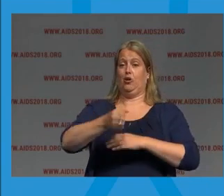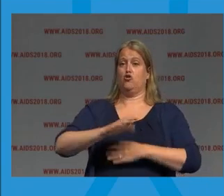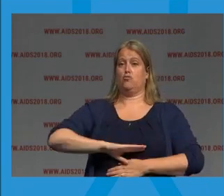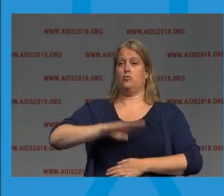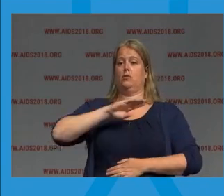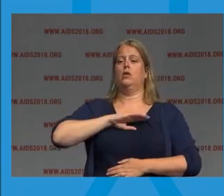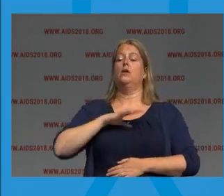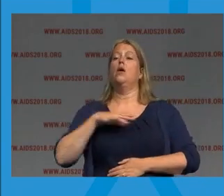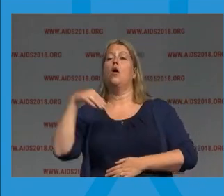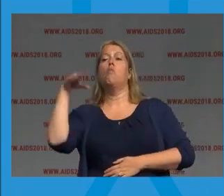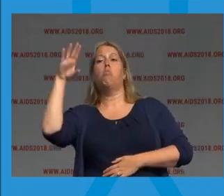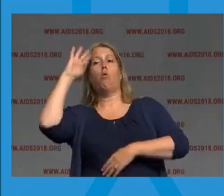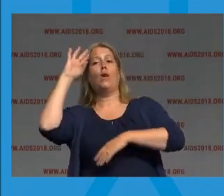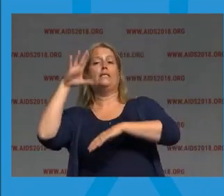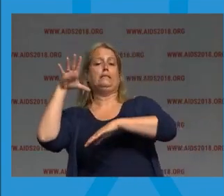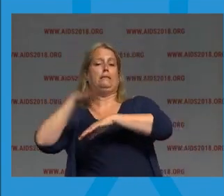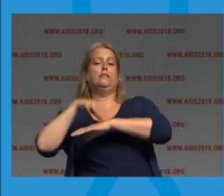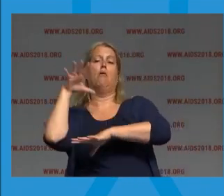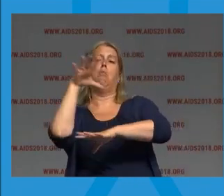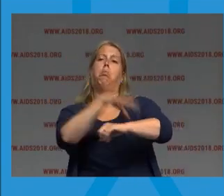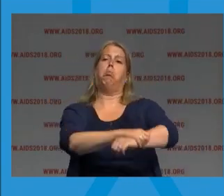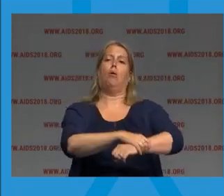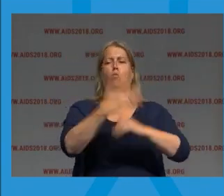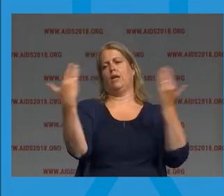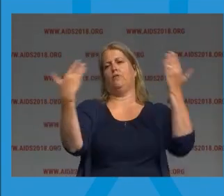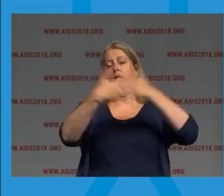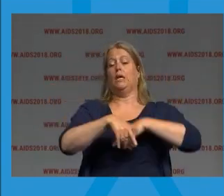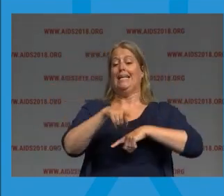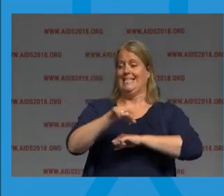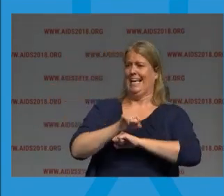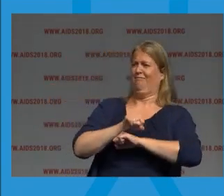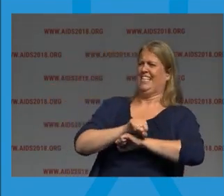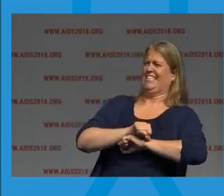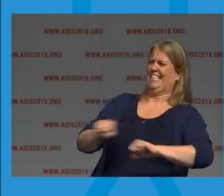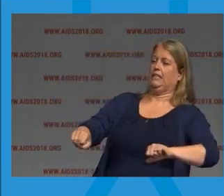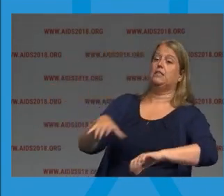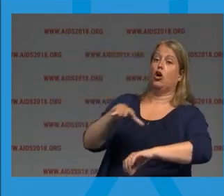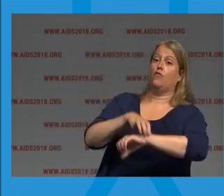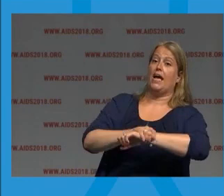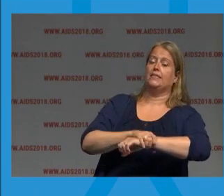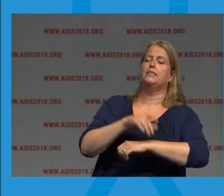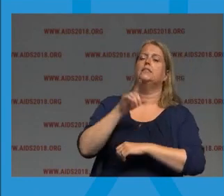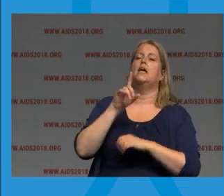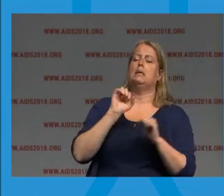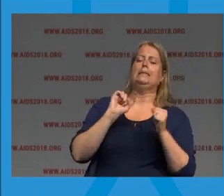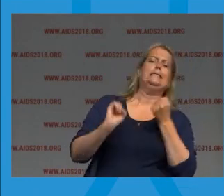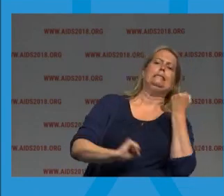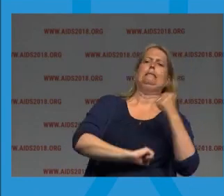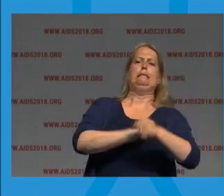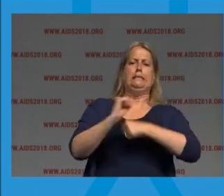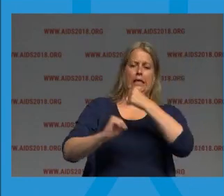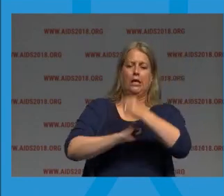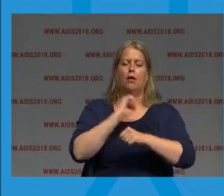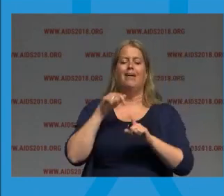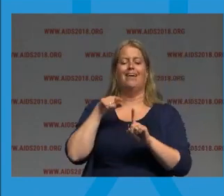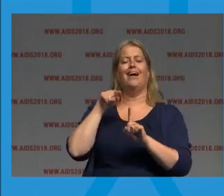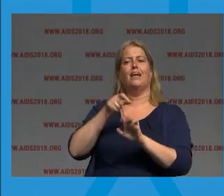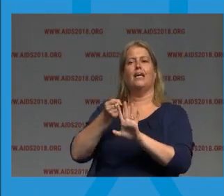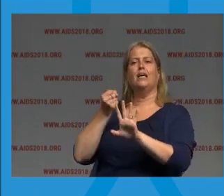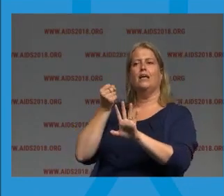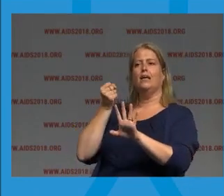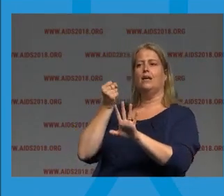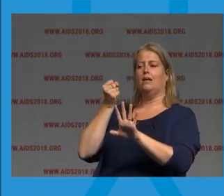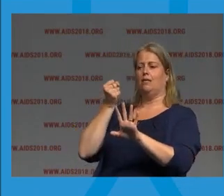police on an evening. And while he was resisting arrest and in the struggle to have him arrested, he beat the